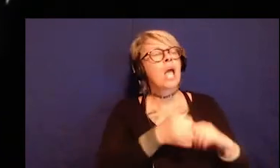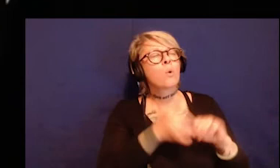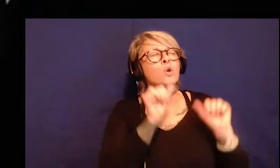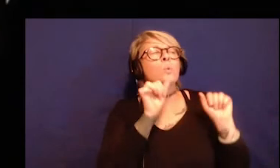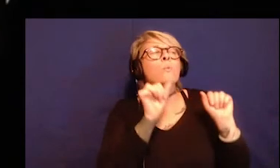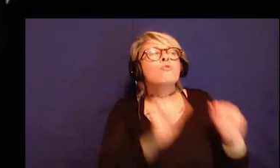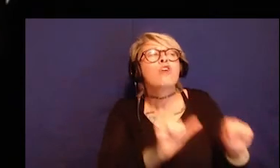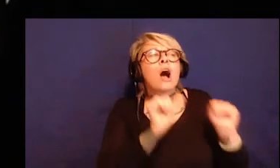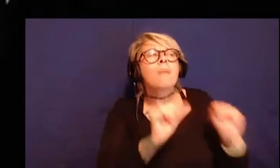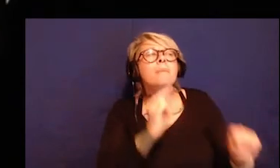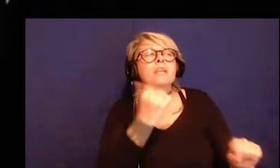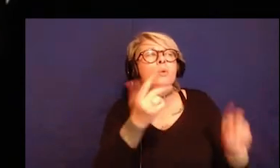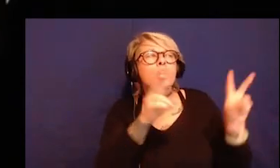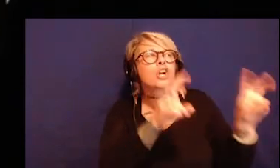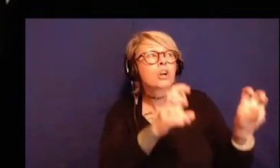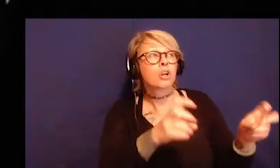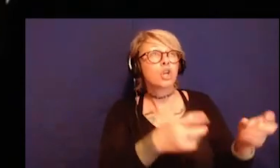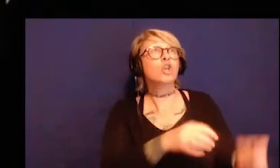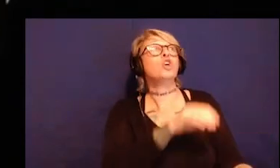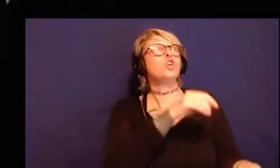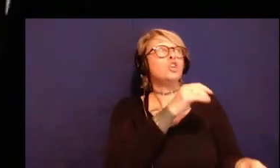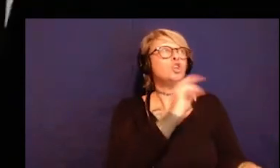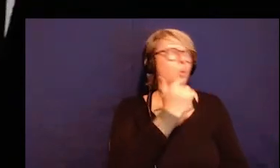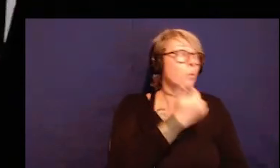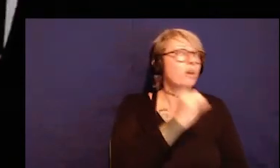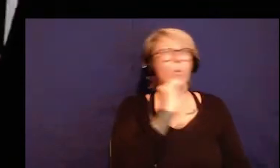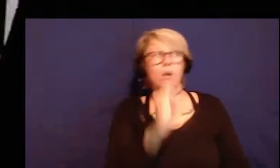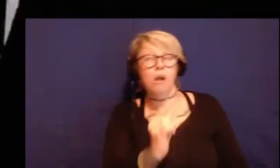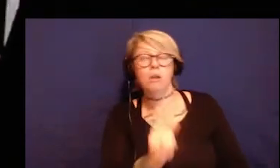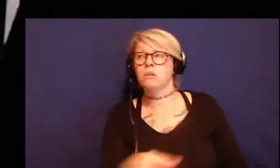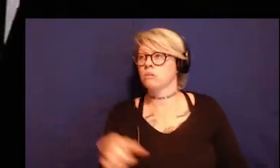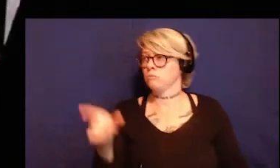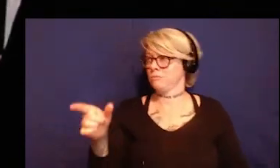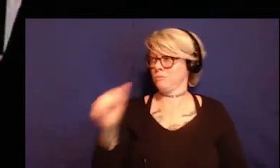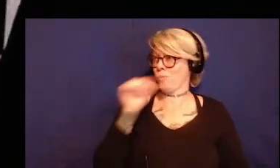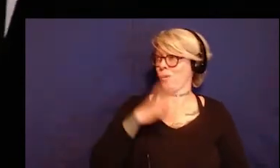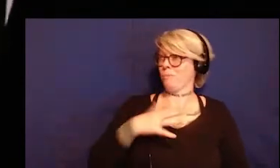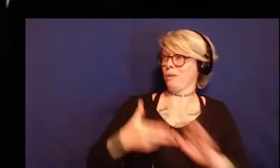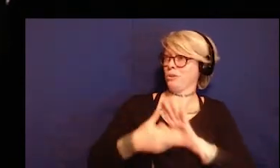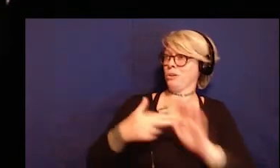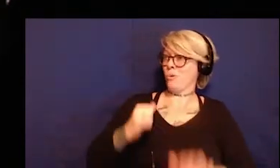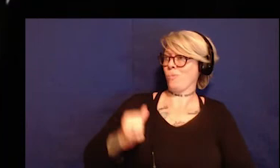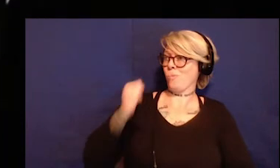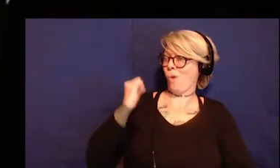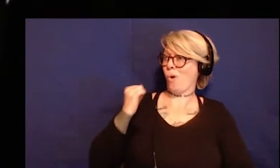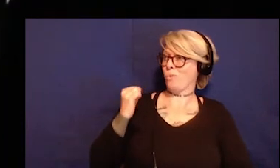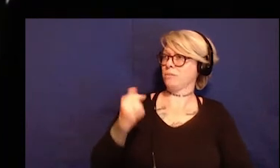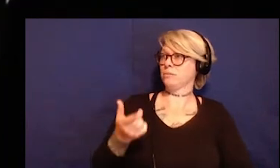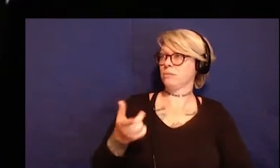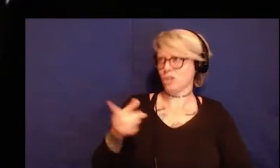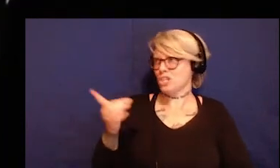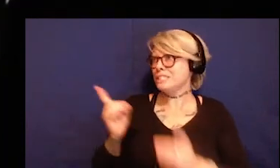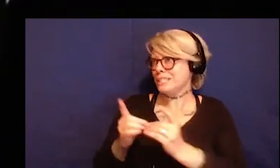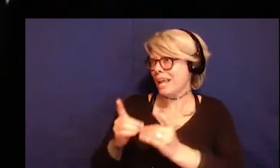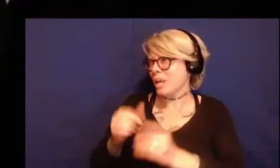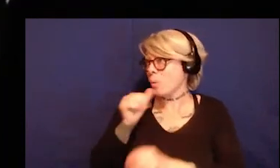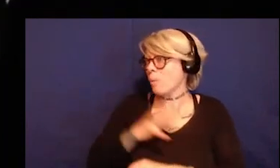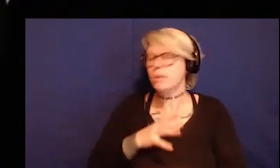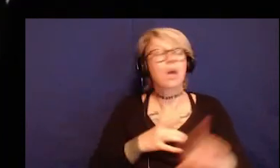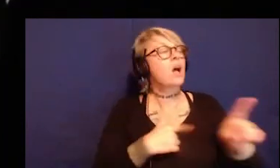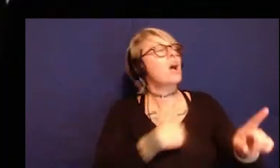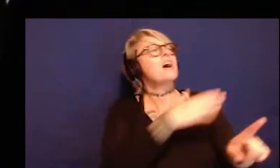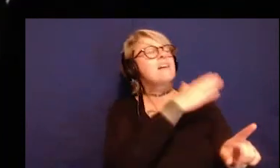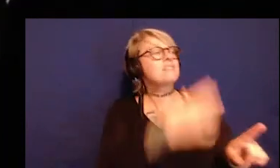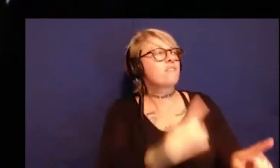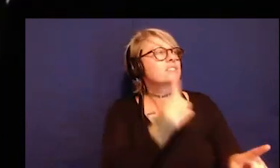probably queer? You either are or you aren't. Says the woman who refuses to call herself queer, even though she's dating a woman. I never said